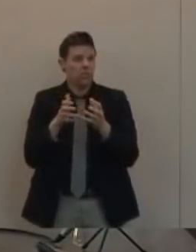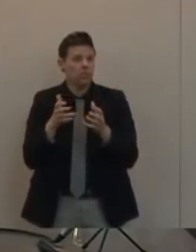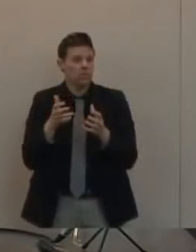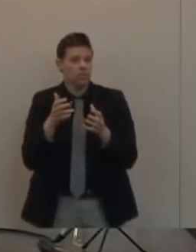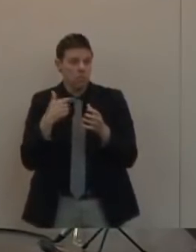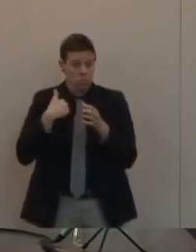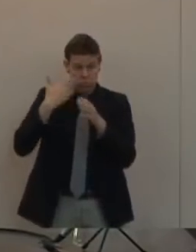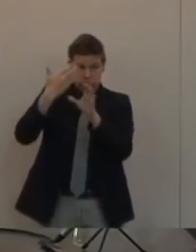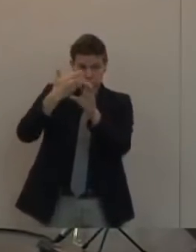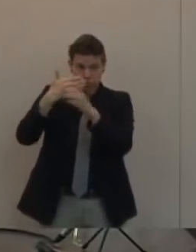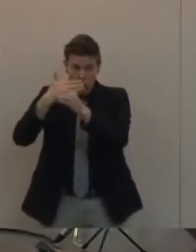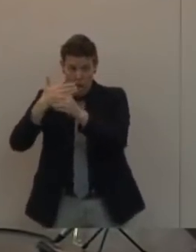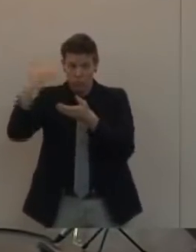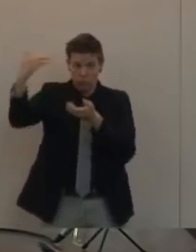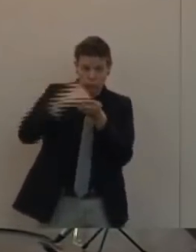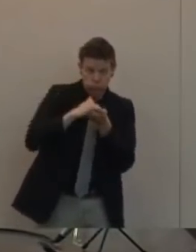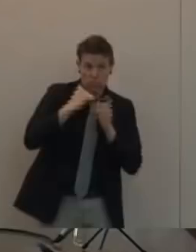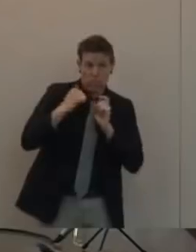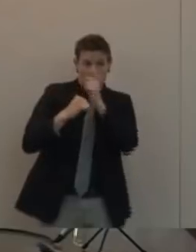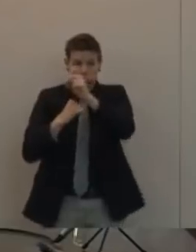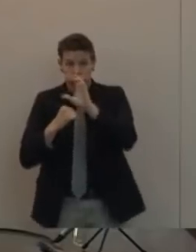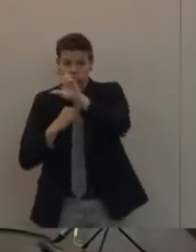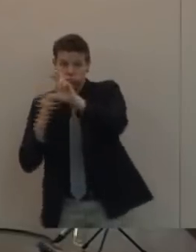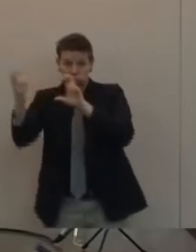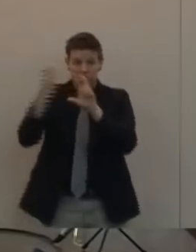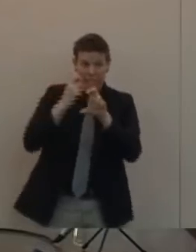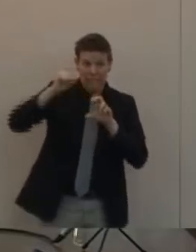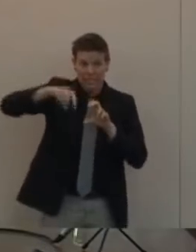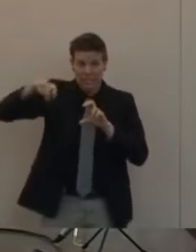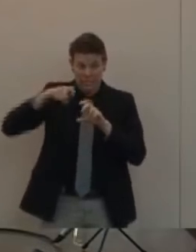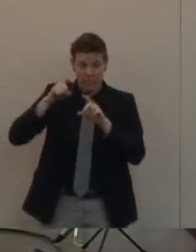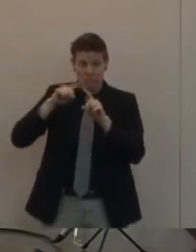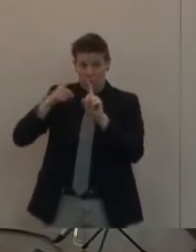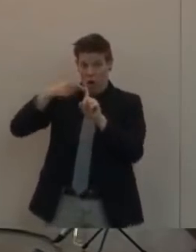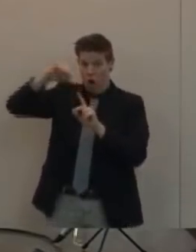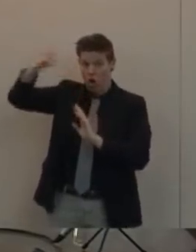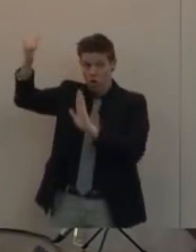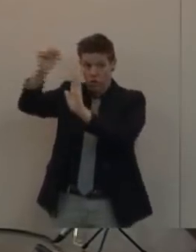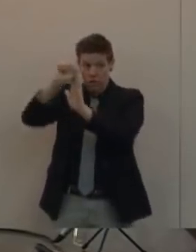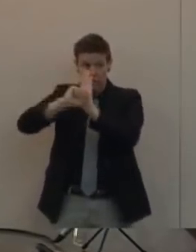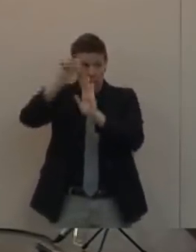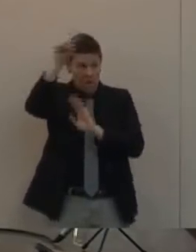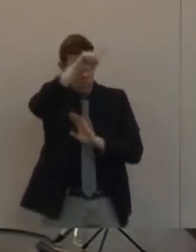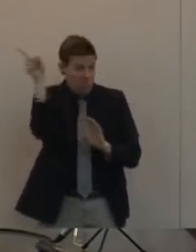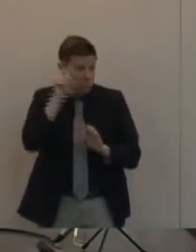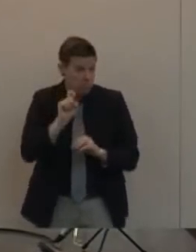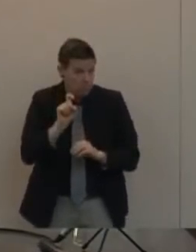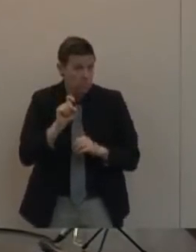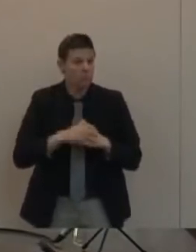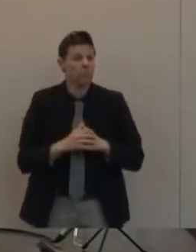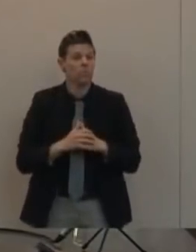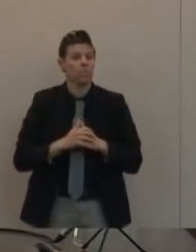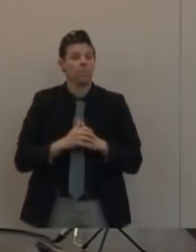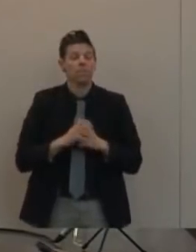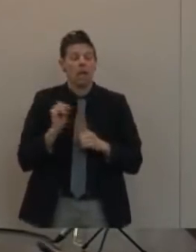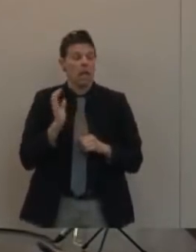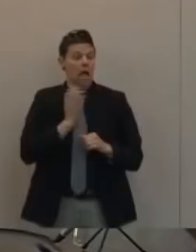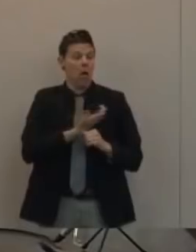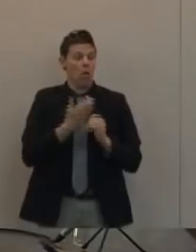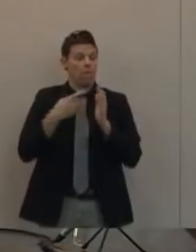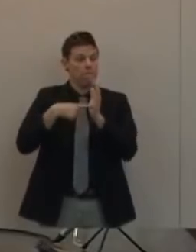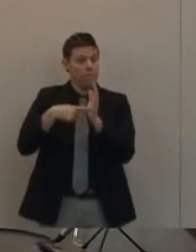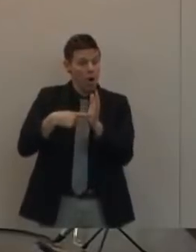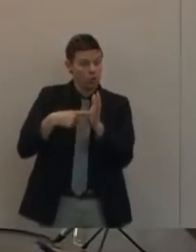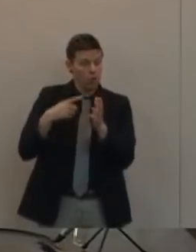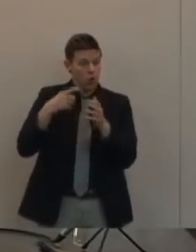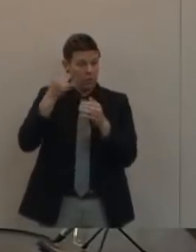states. And the modeling today was talking about a peak in late May, which is